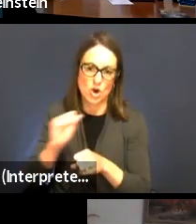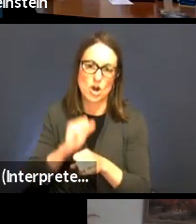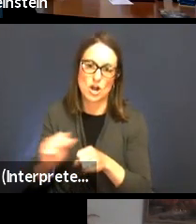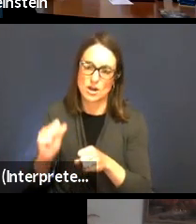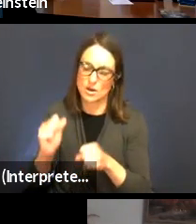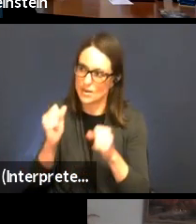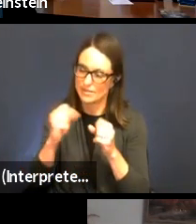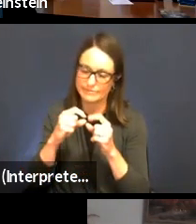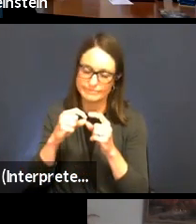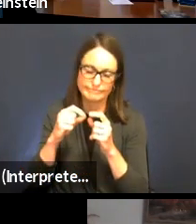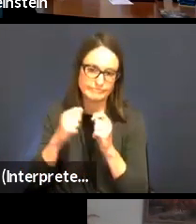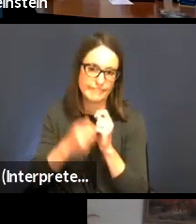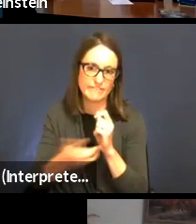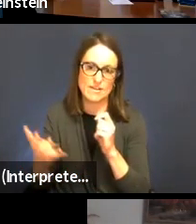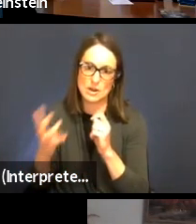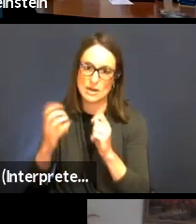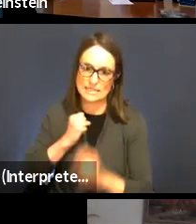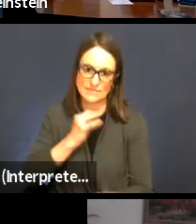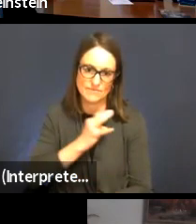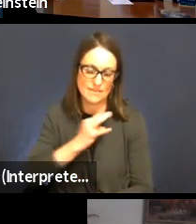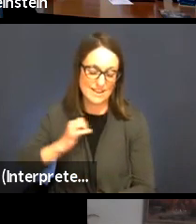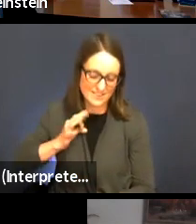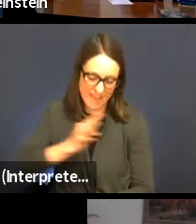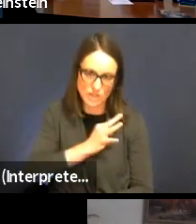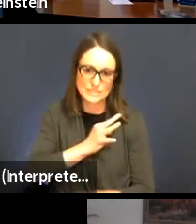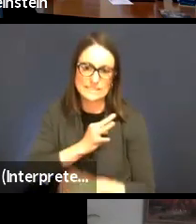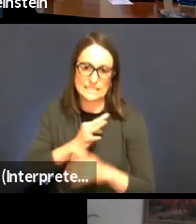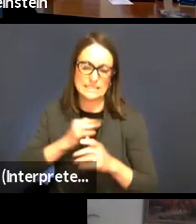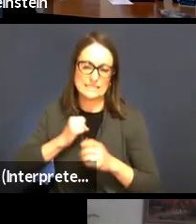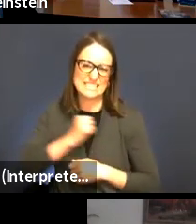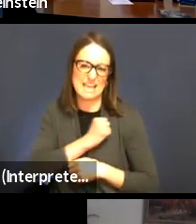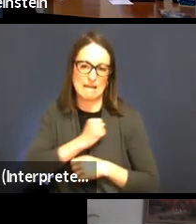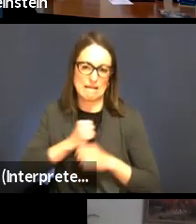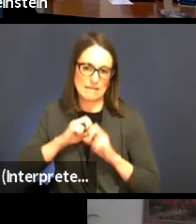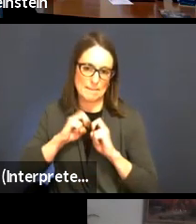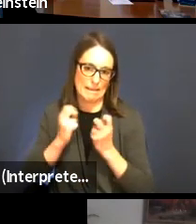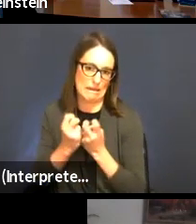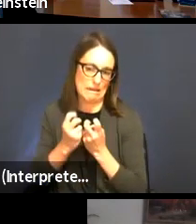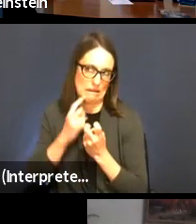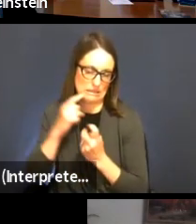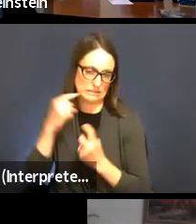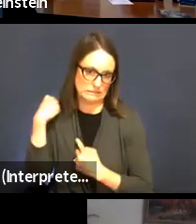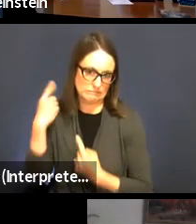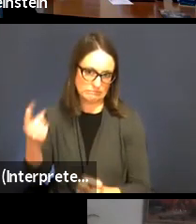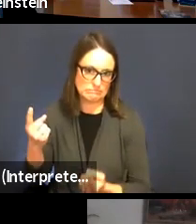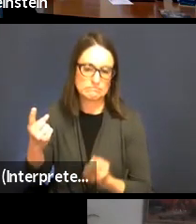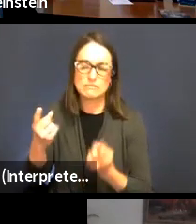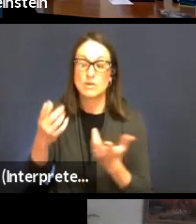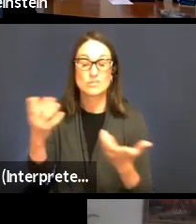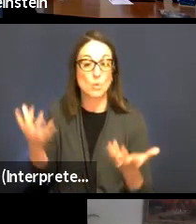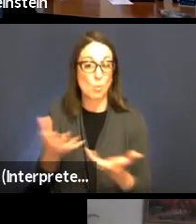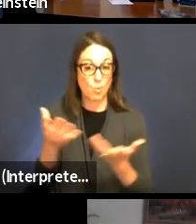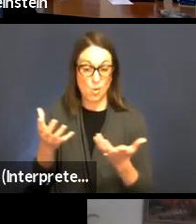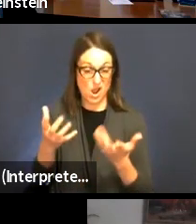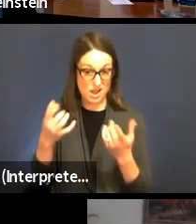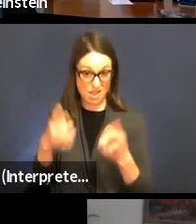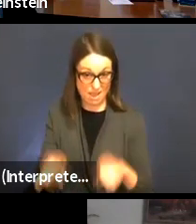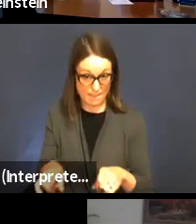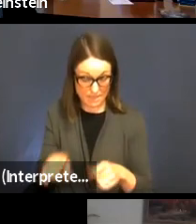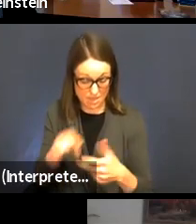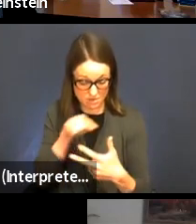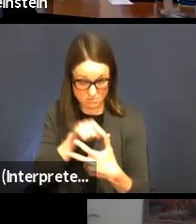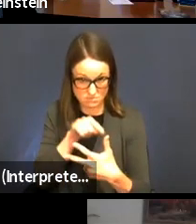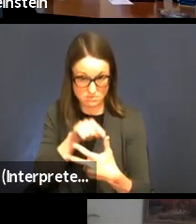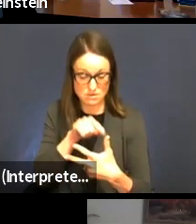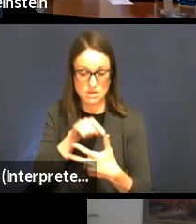faculty Senate committees over a period of time. What is accomplished here is, I think, a lot